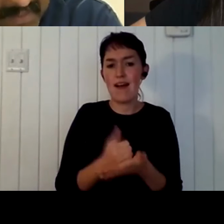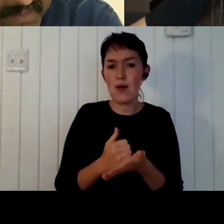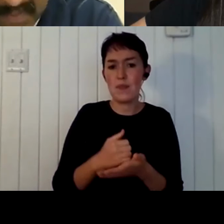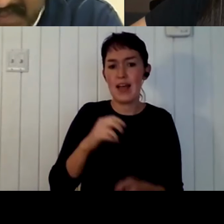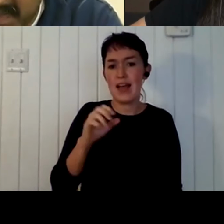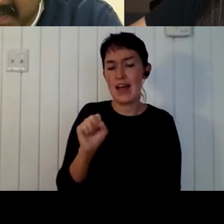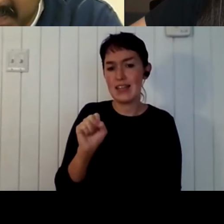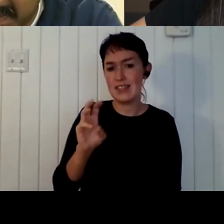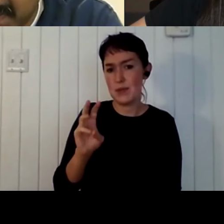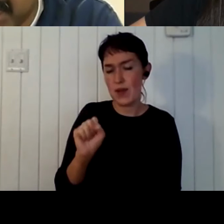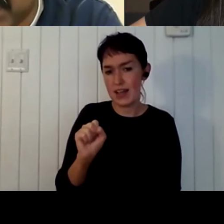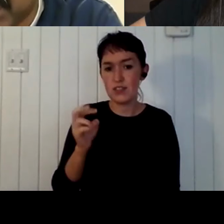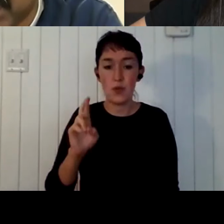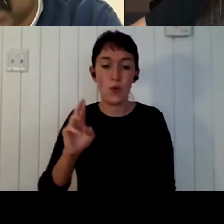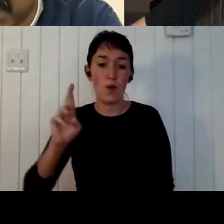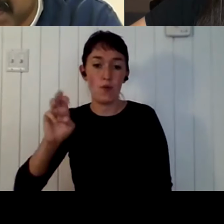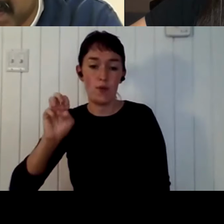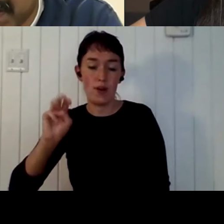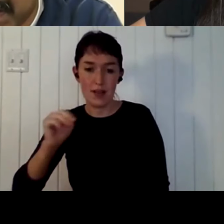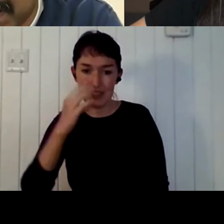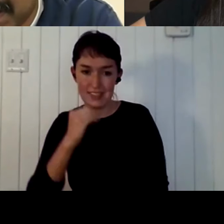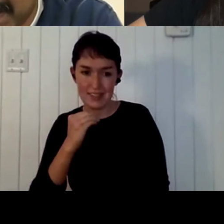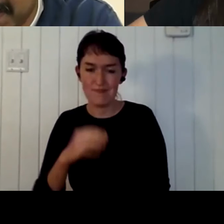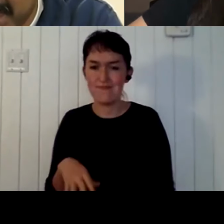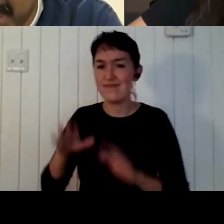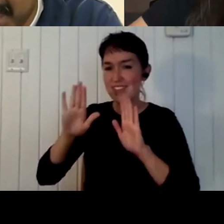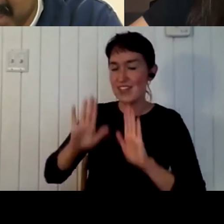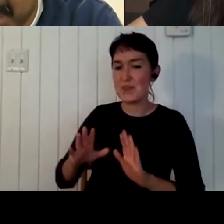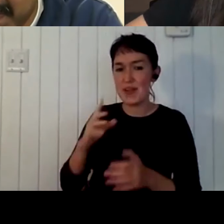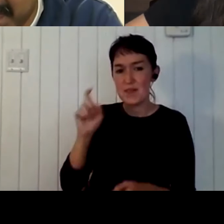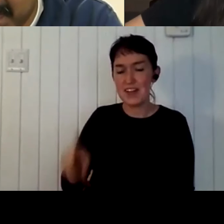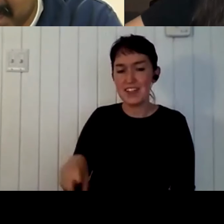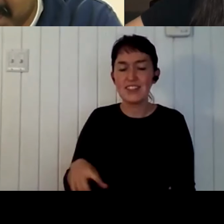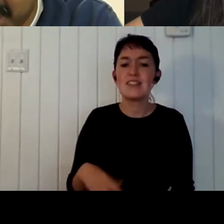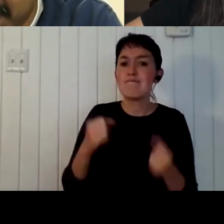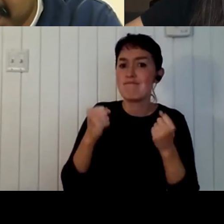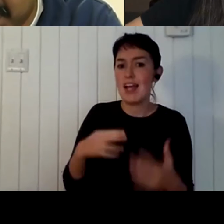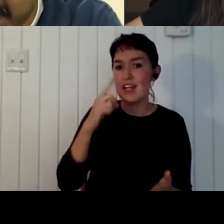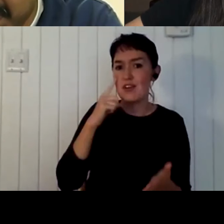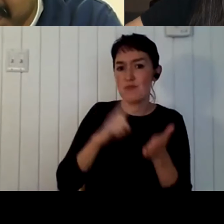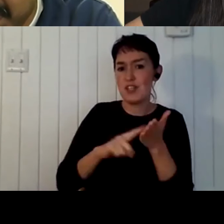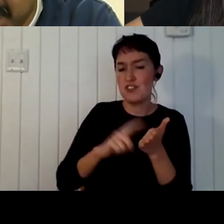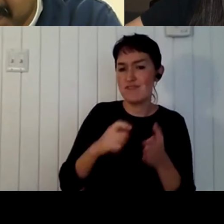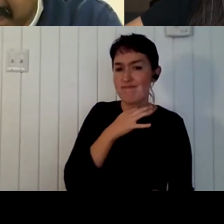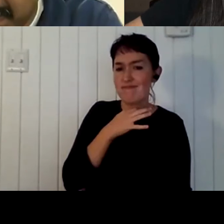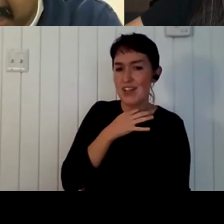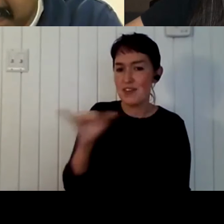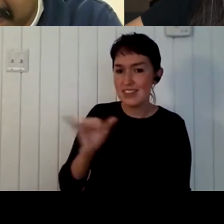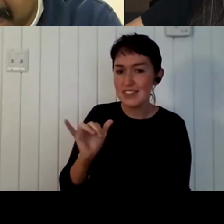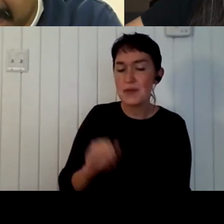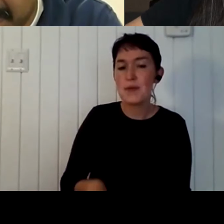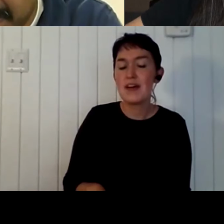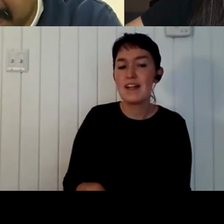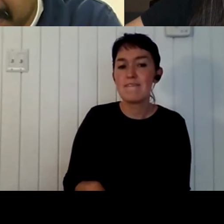Great question. And one that a lot of researchers are wondering about too, because obviously one of these questions